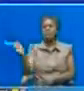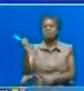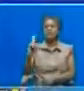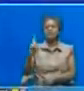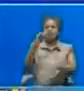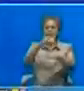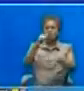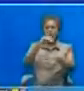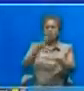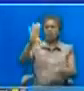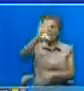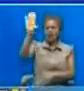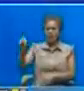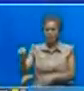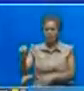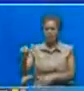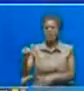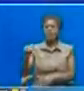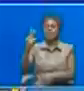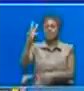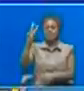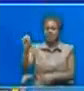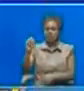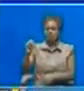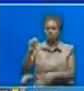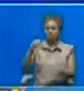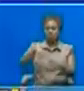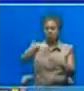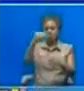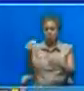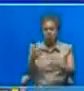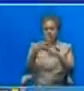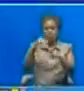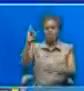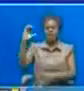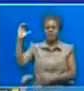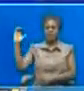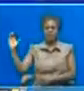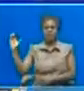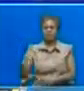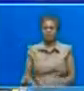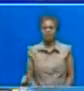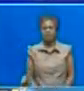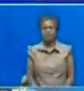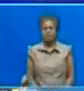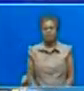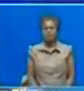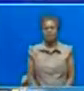had called for African nations to withdraw from the Rome Statute and thus the ICC. Sharon Mwanyi